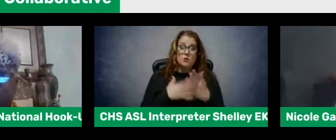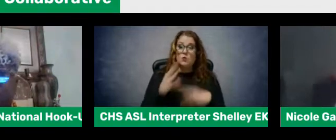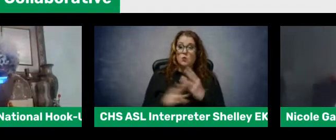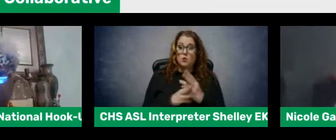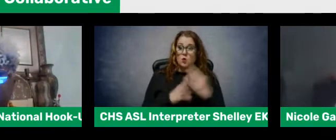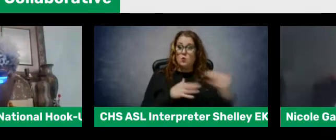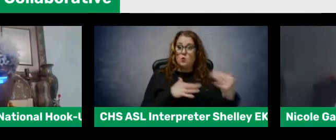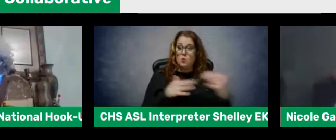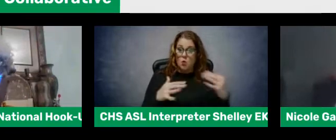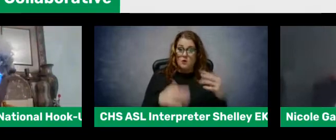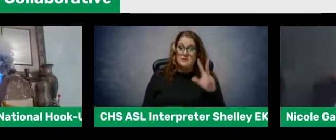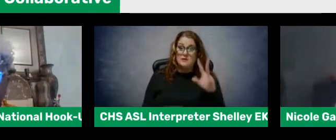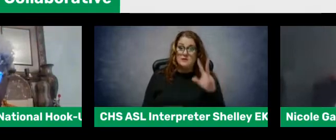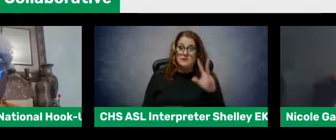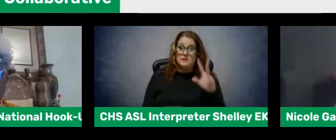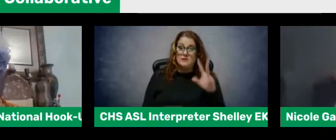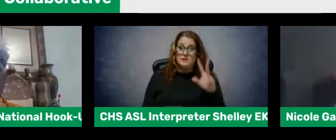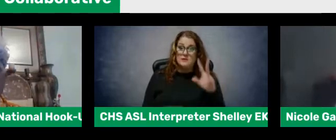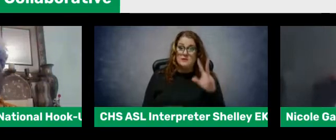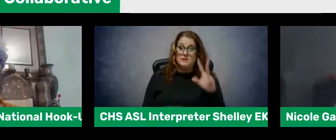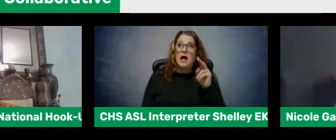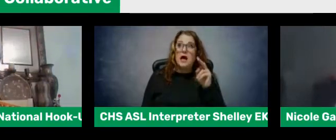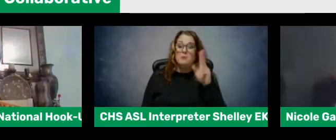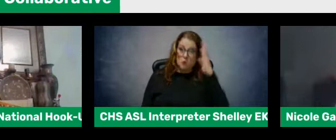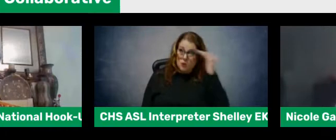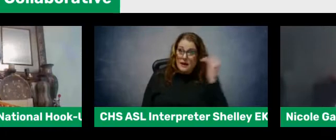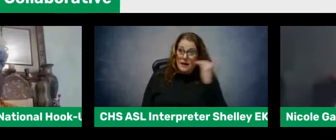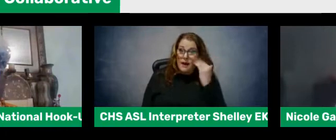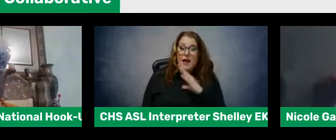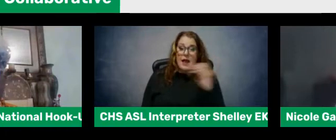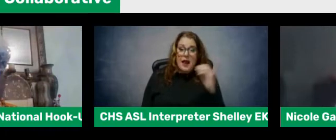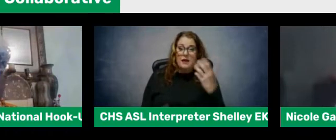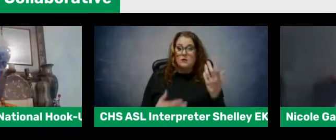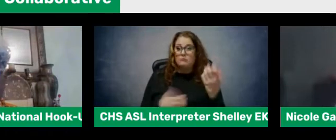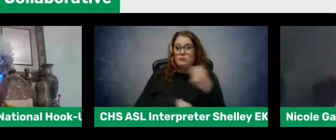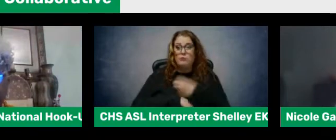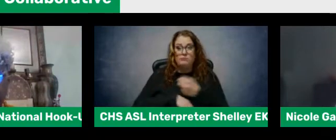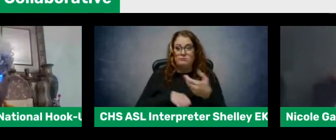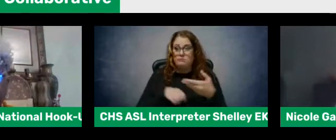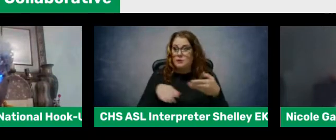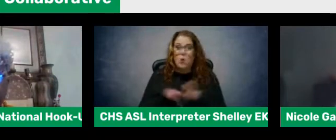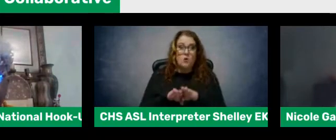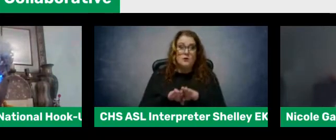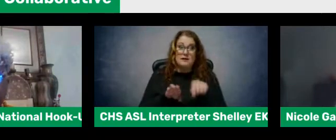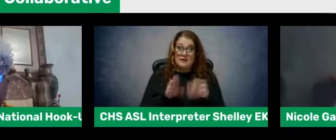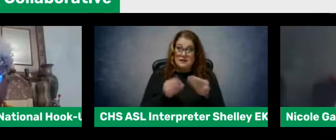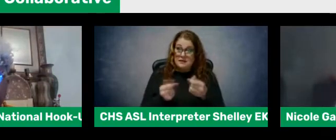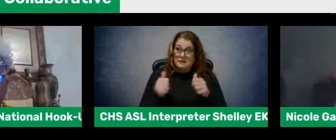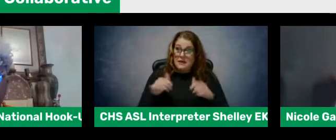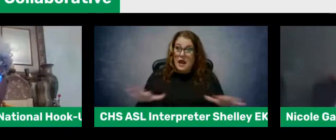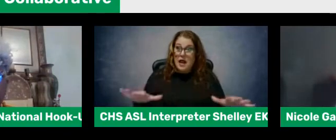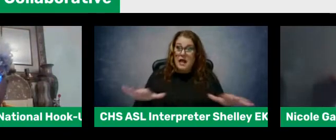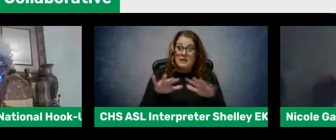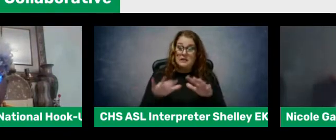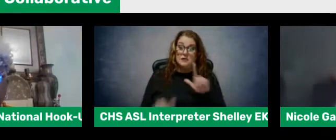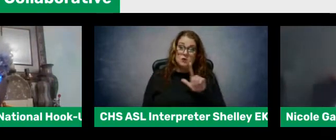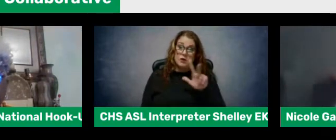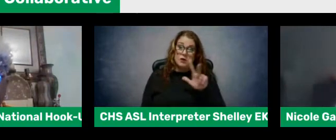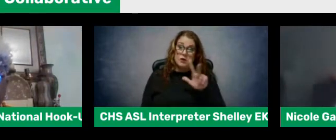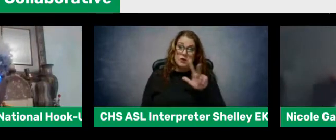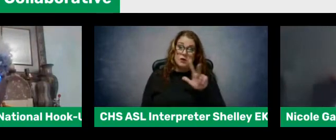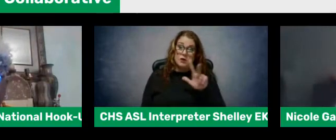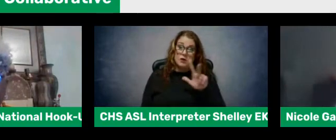wars, Vietnam, or Korea and Vietnam, and then shuttered. This land, 23,000 acres,